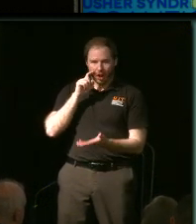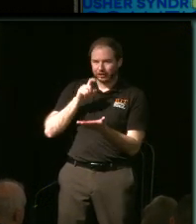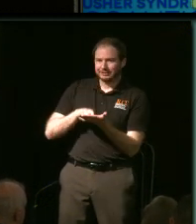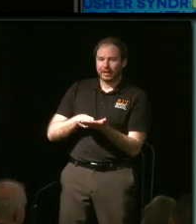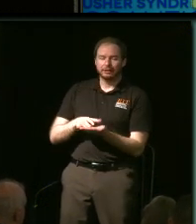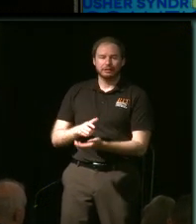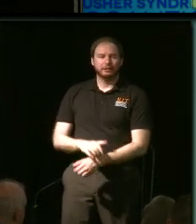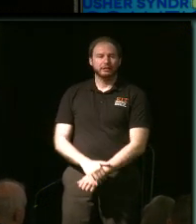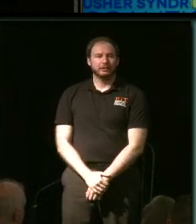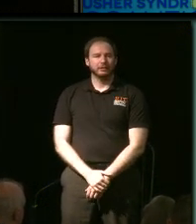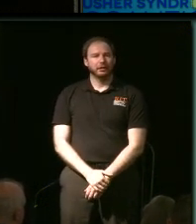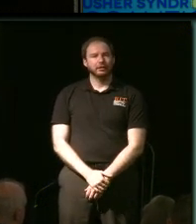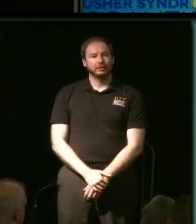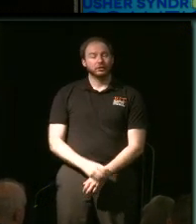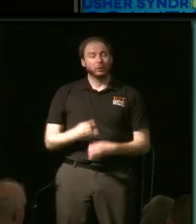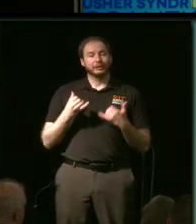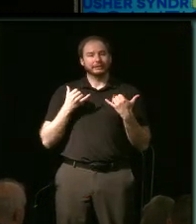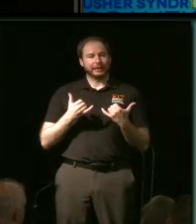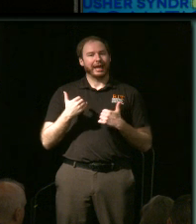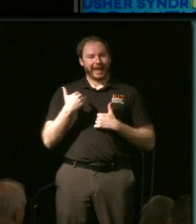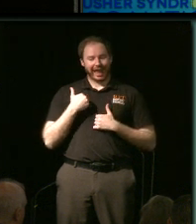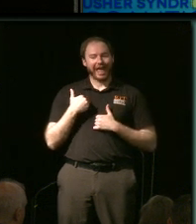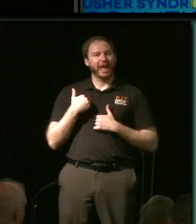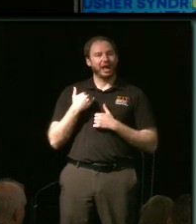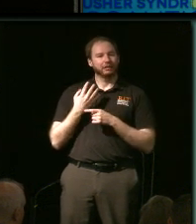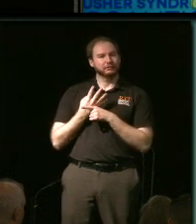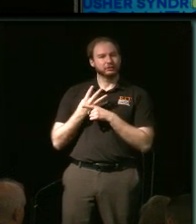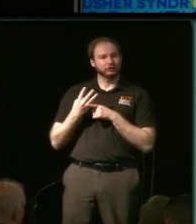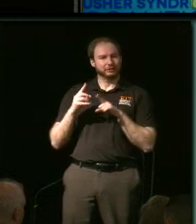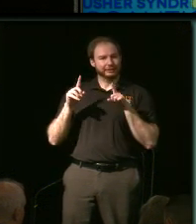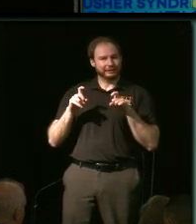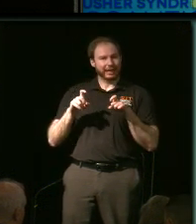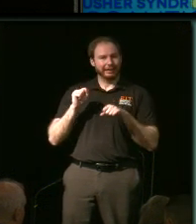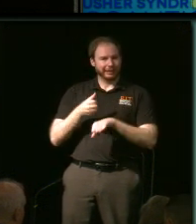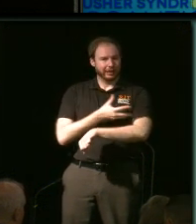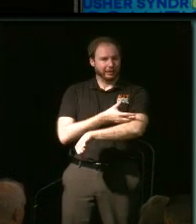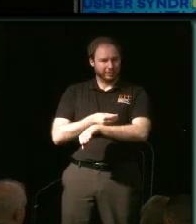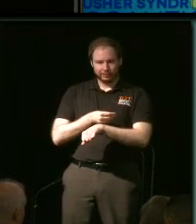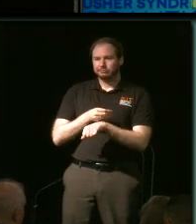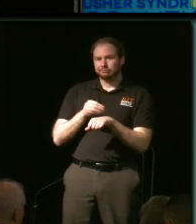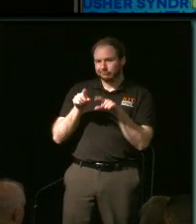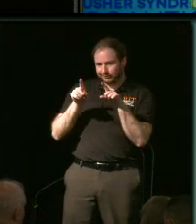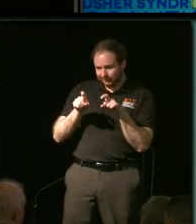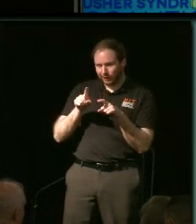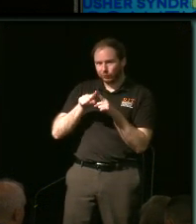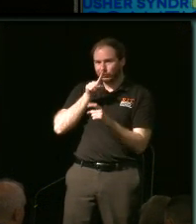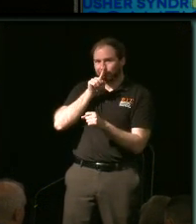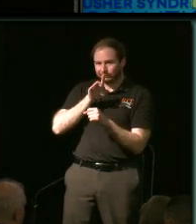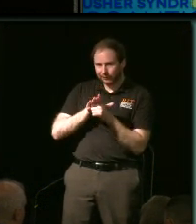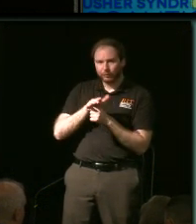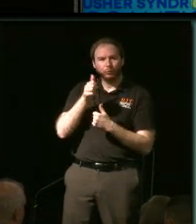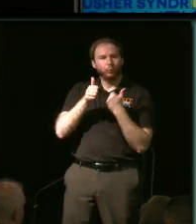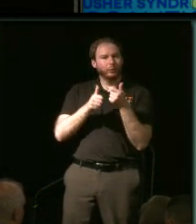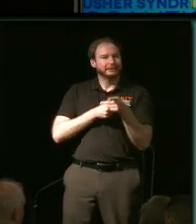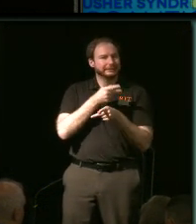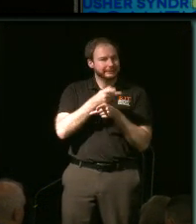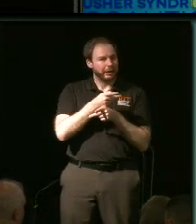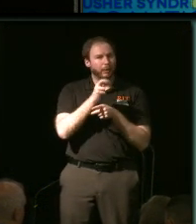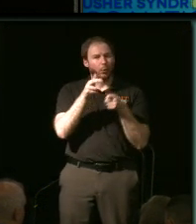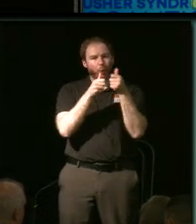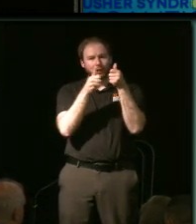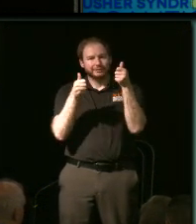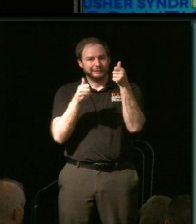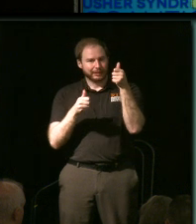Today, we use genetic testing to confirm that diagnosis of the type and subtype of